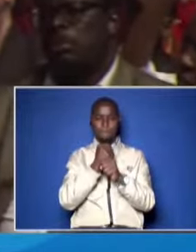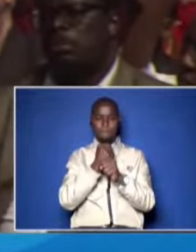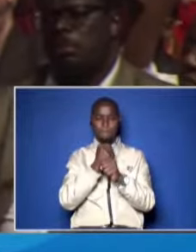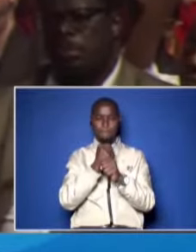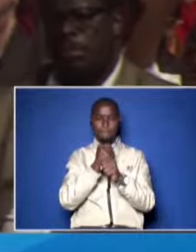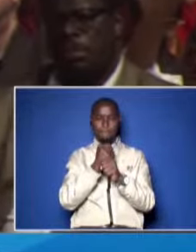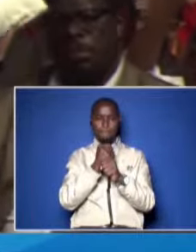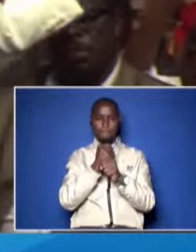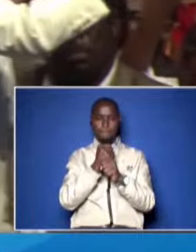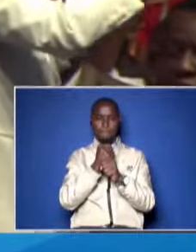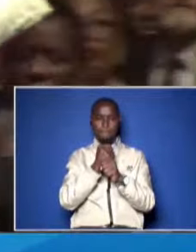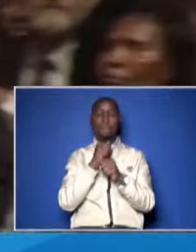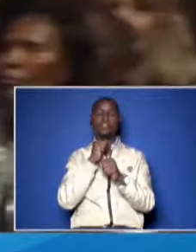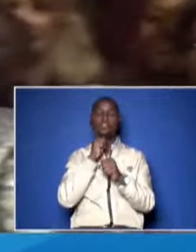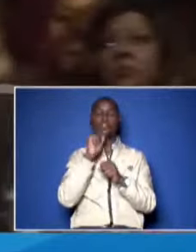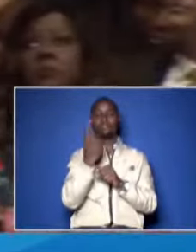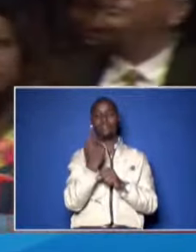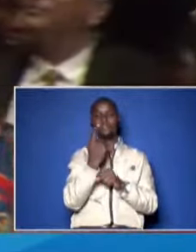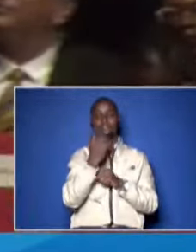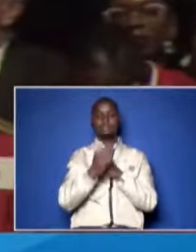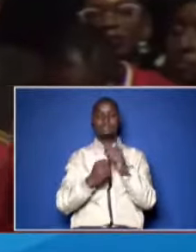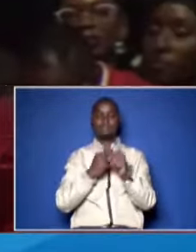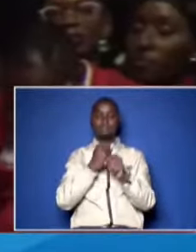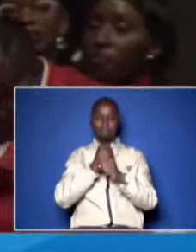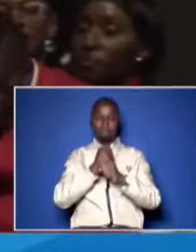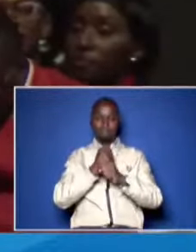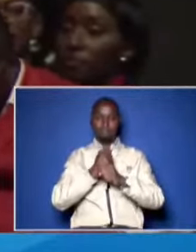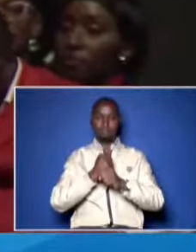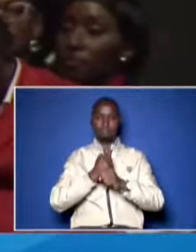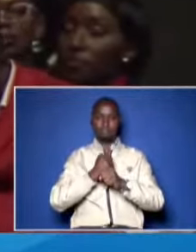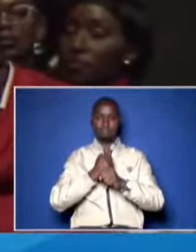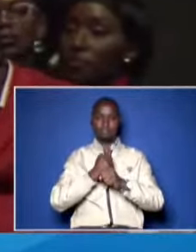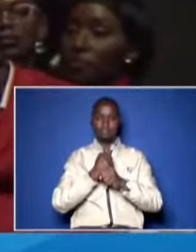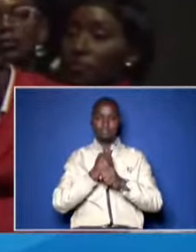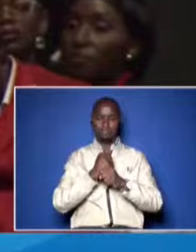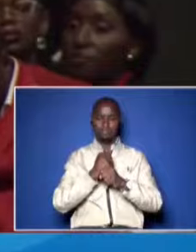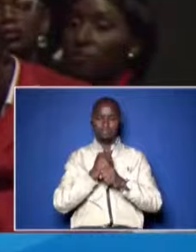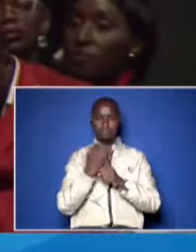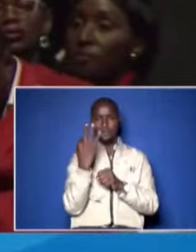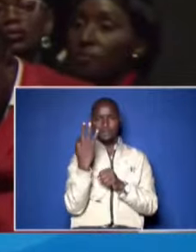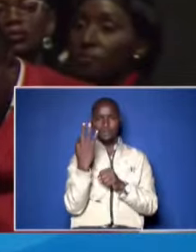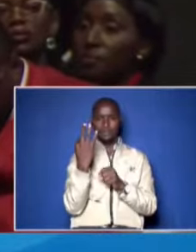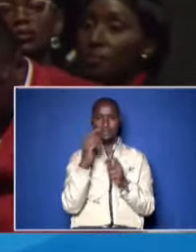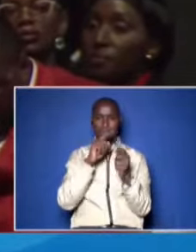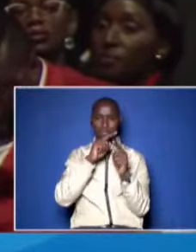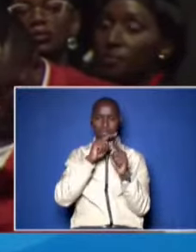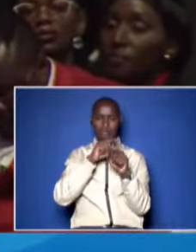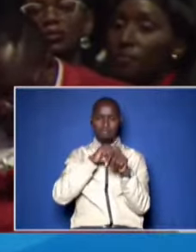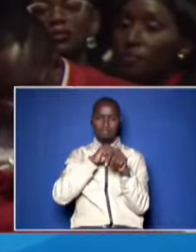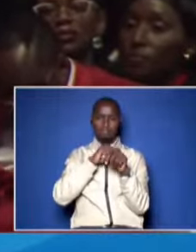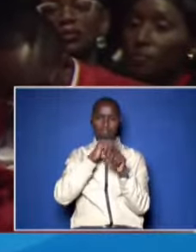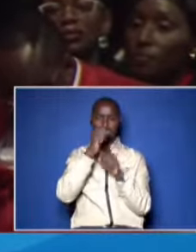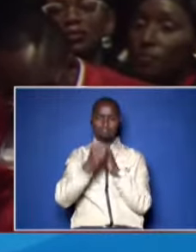year not once a year three times a